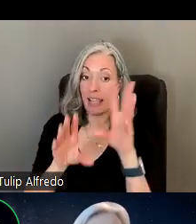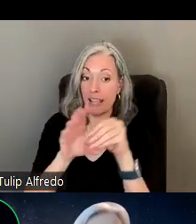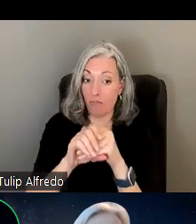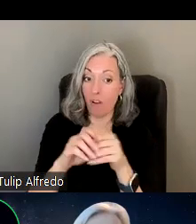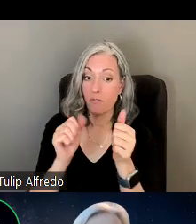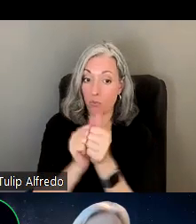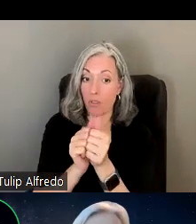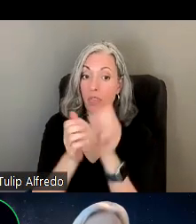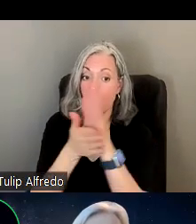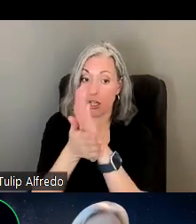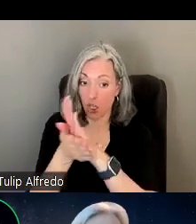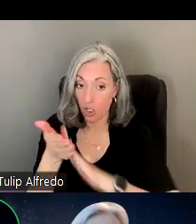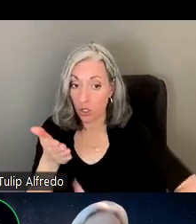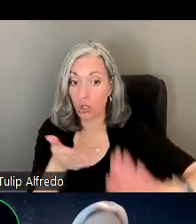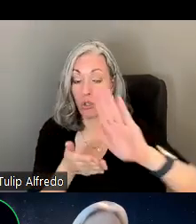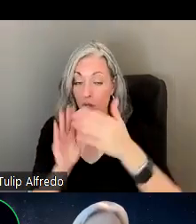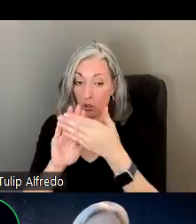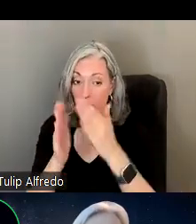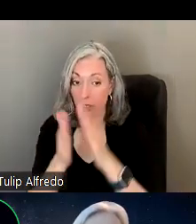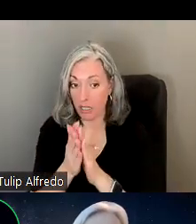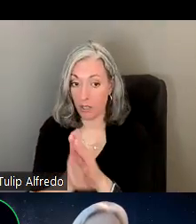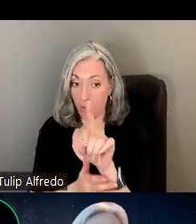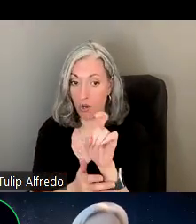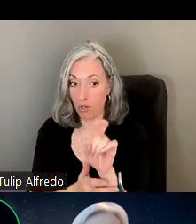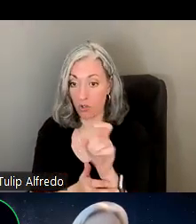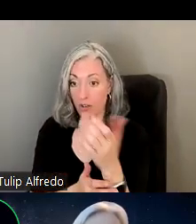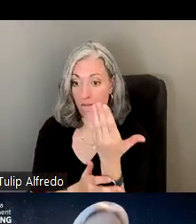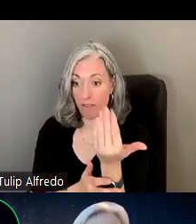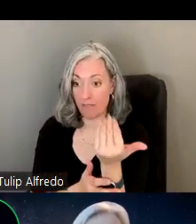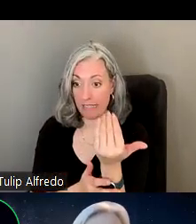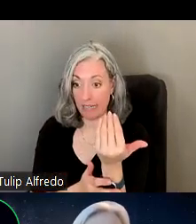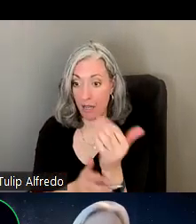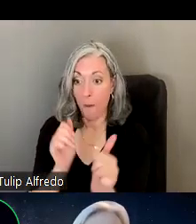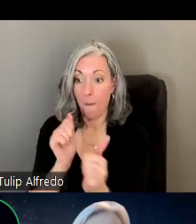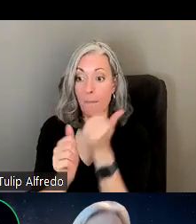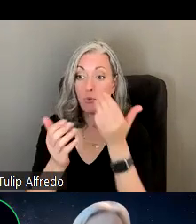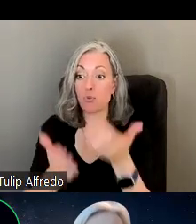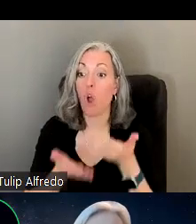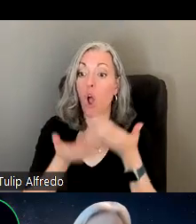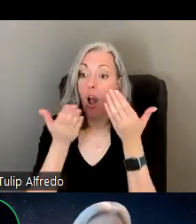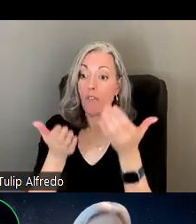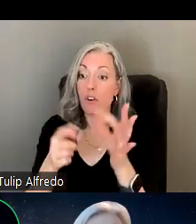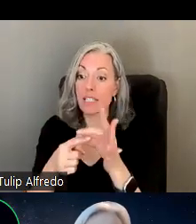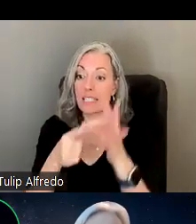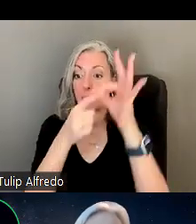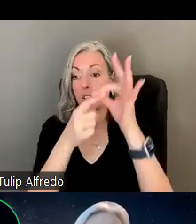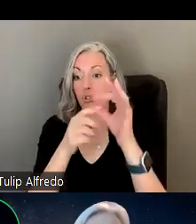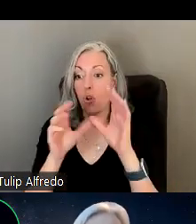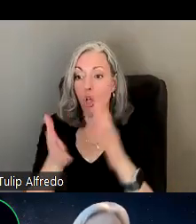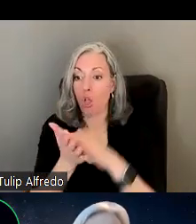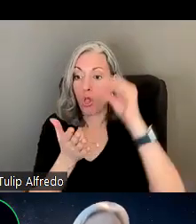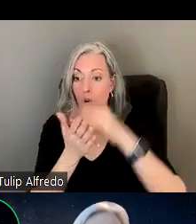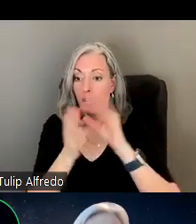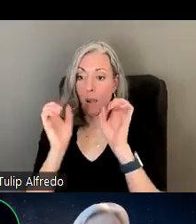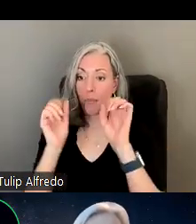college system. So there are 115 community colleges. Most of them do offer these special learning opportunities that